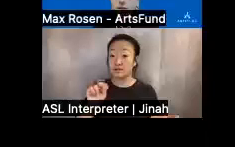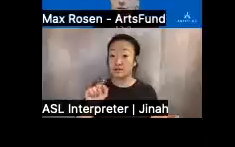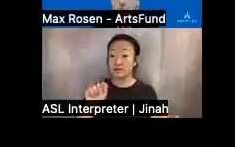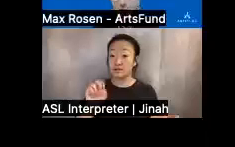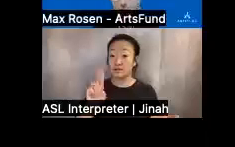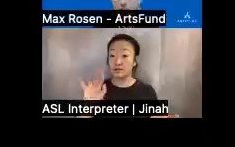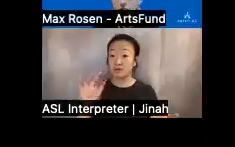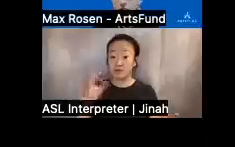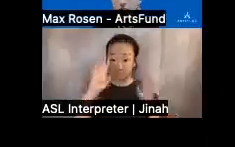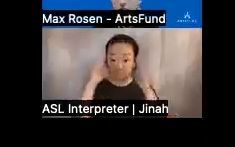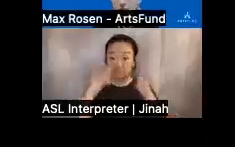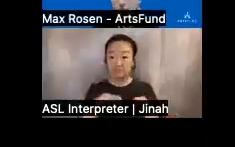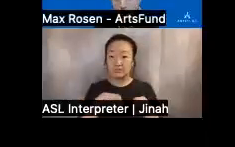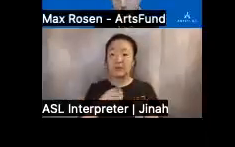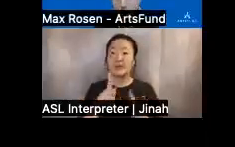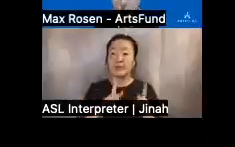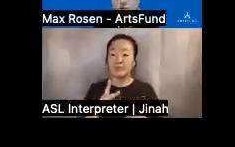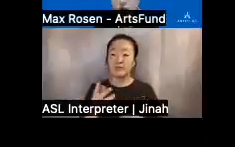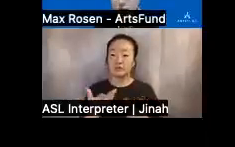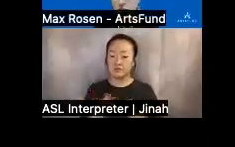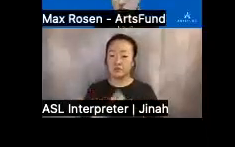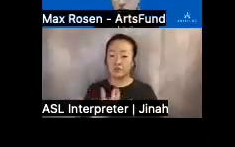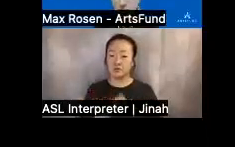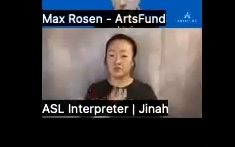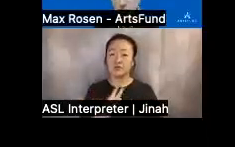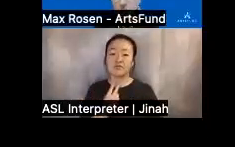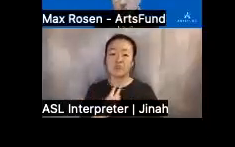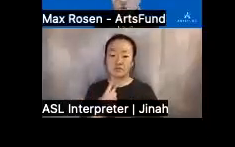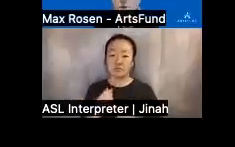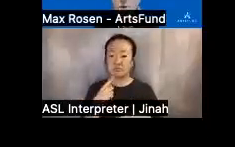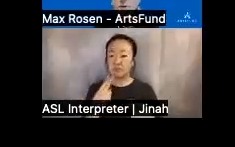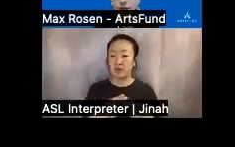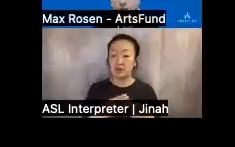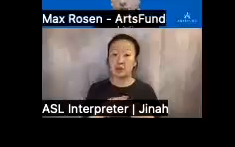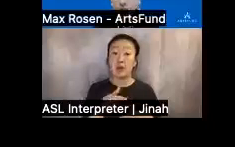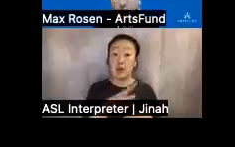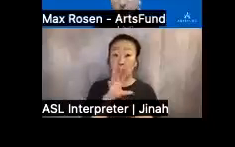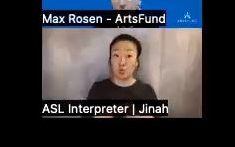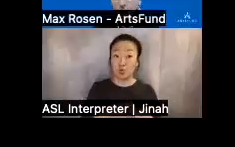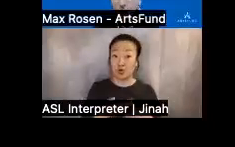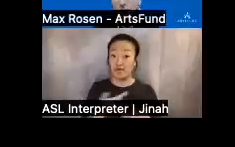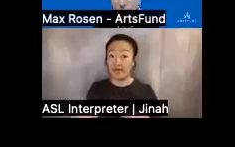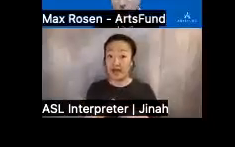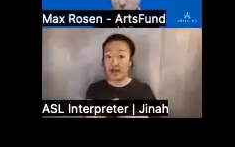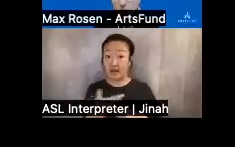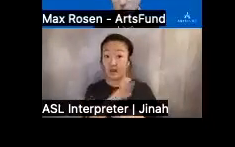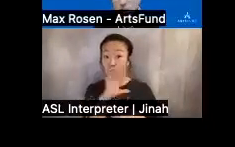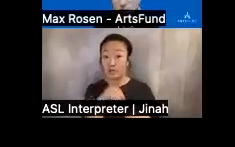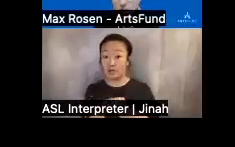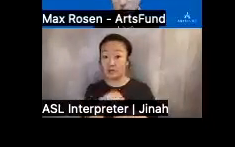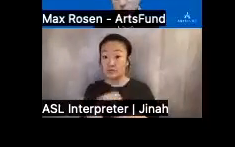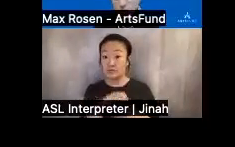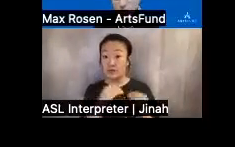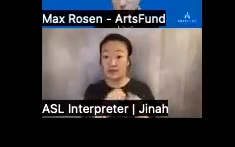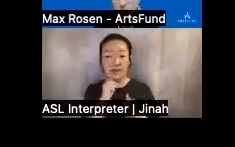the center populations that I mentioned above, are not just included or invited to participate in an